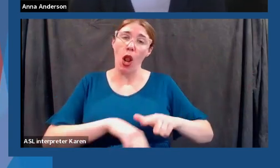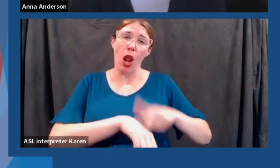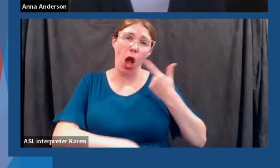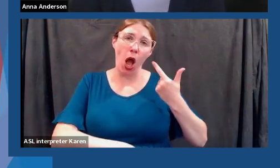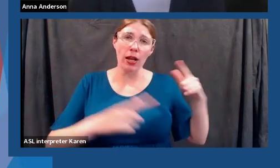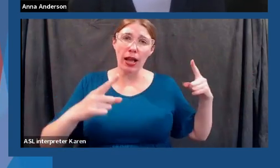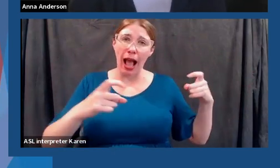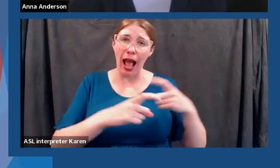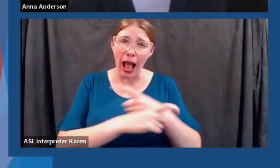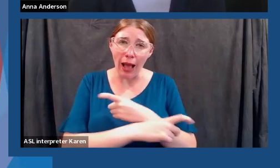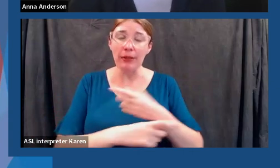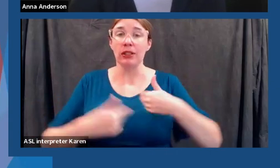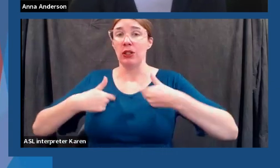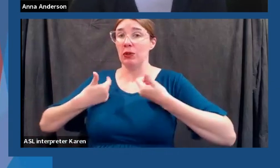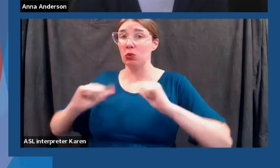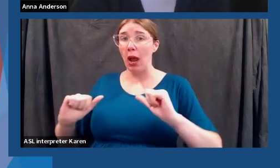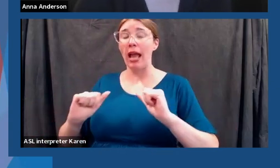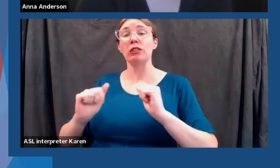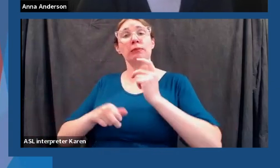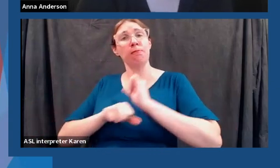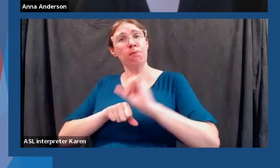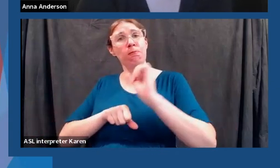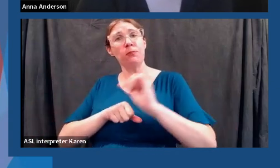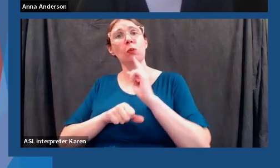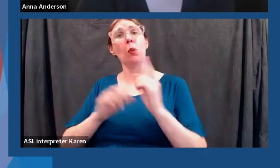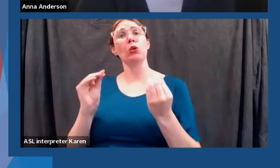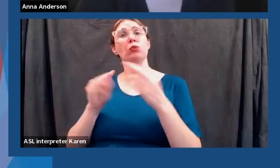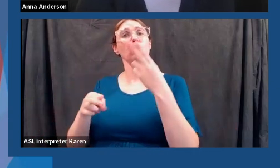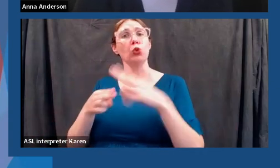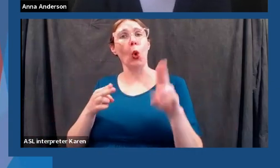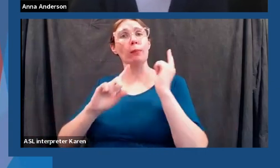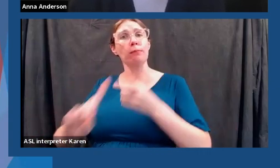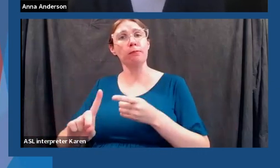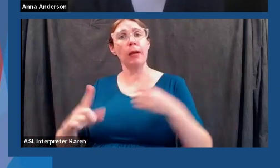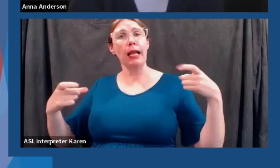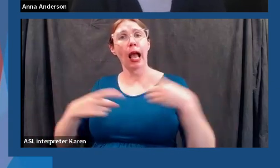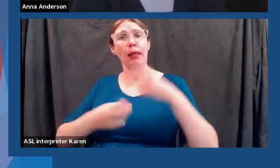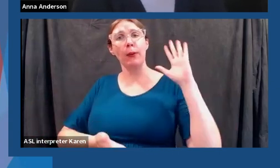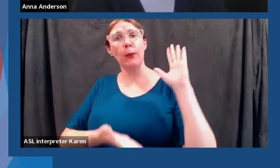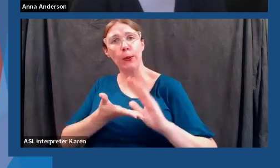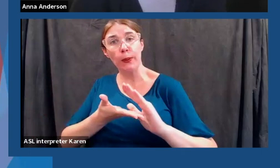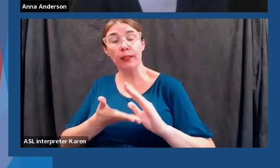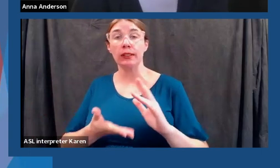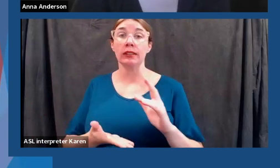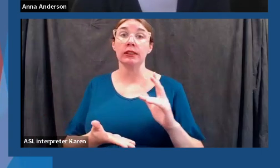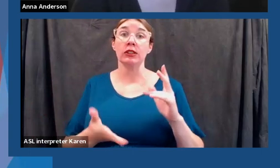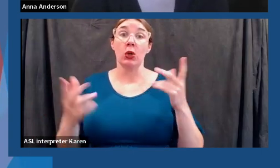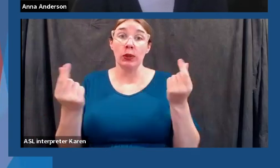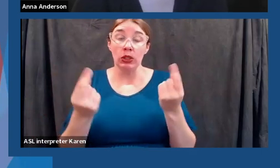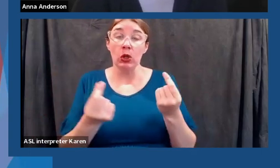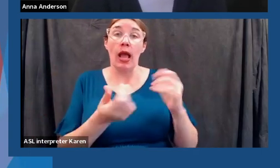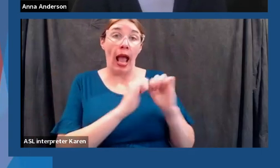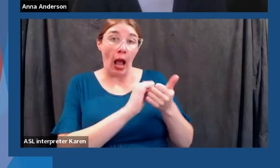little shorter and a little less complicated. So that the process includes registering to vote, casting a vote,